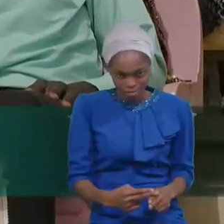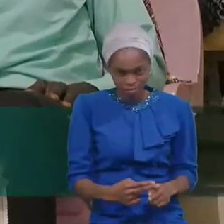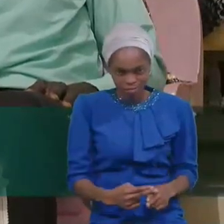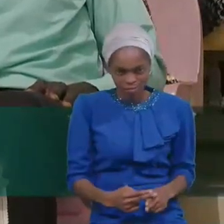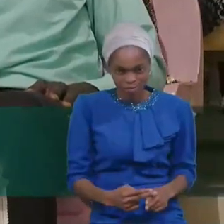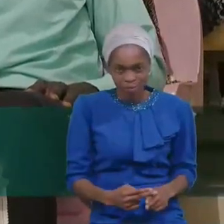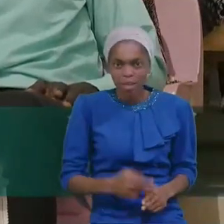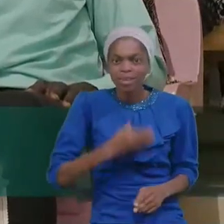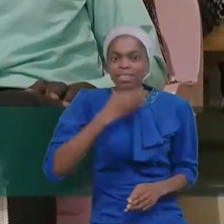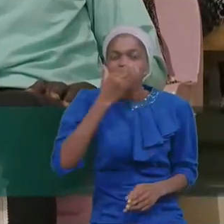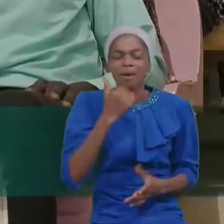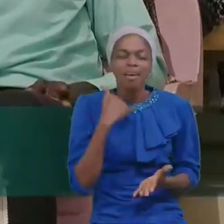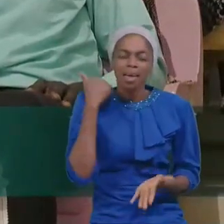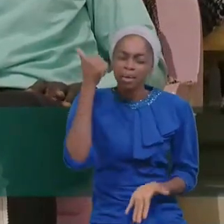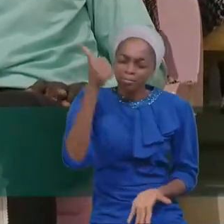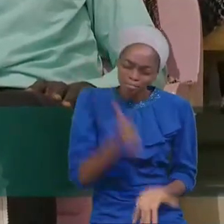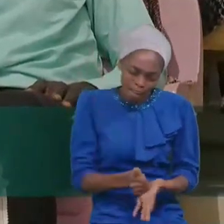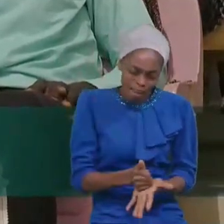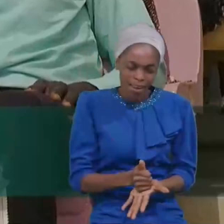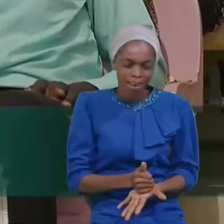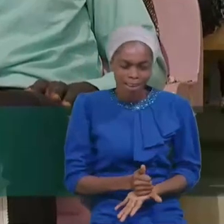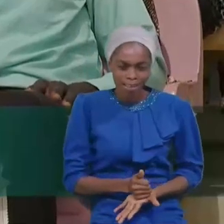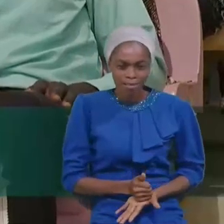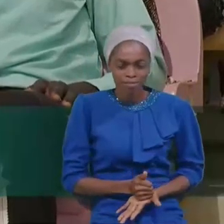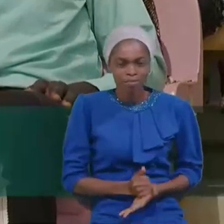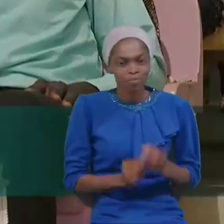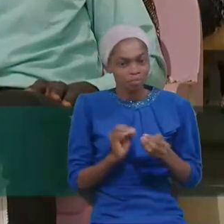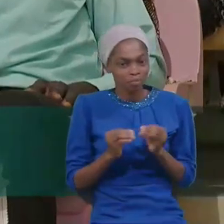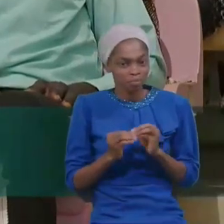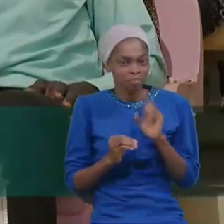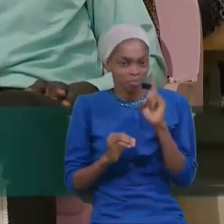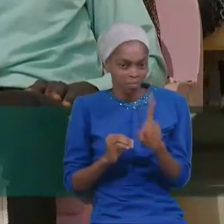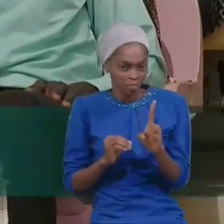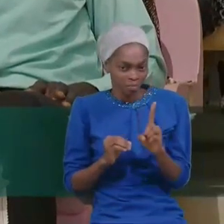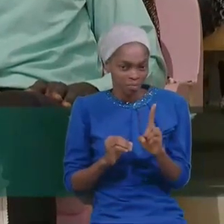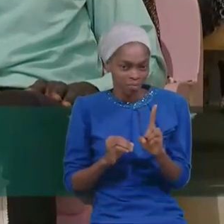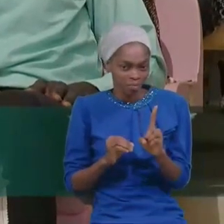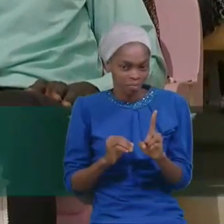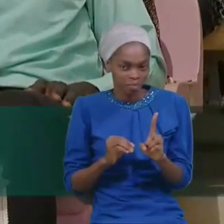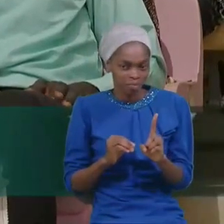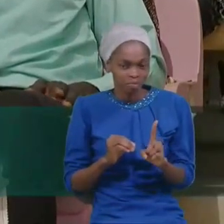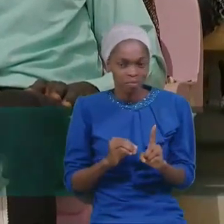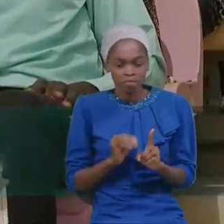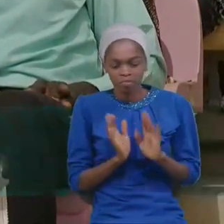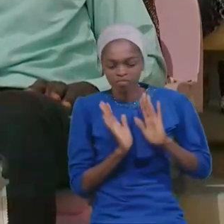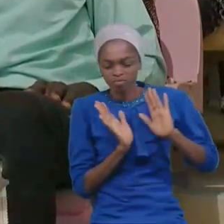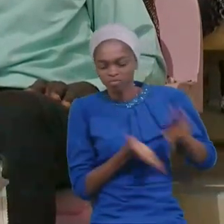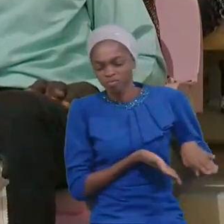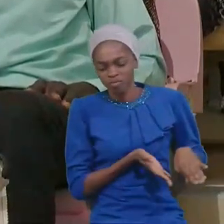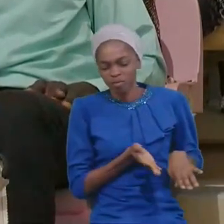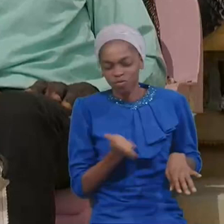Number one, forsake foolishness and follow the